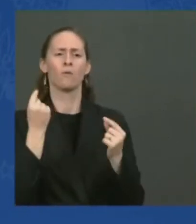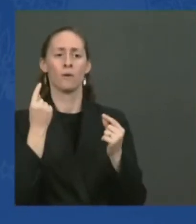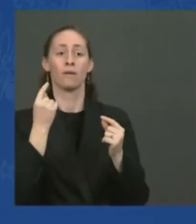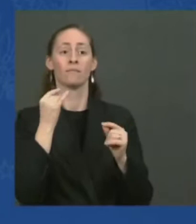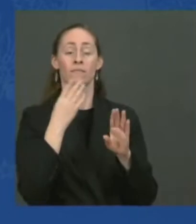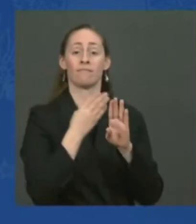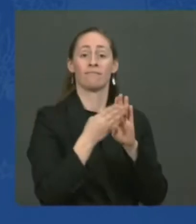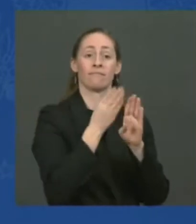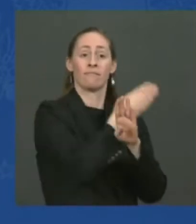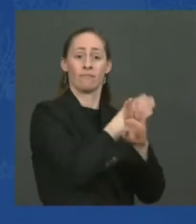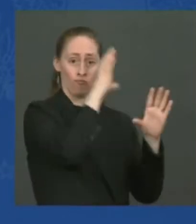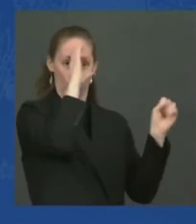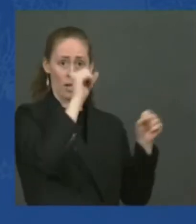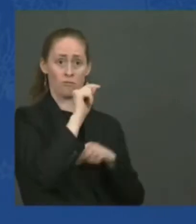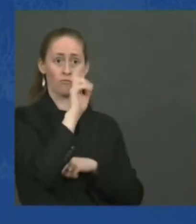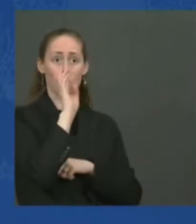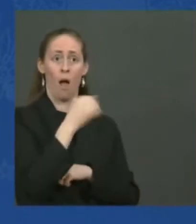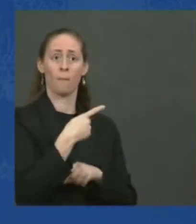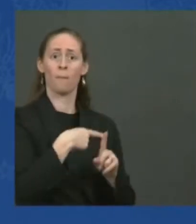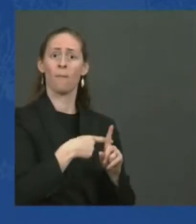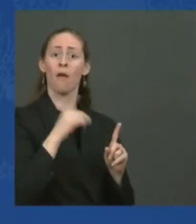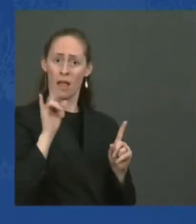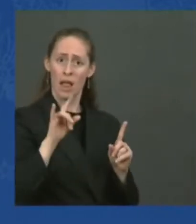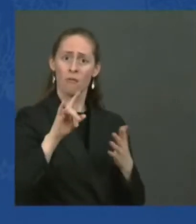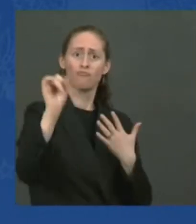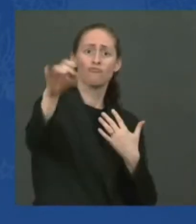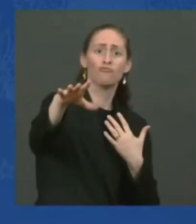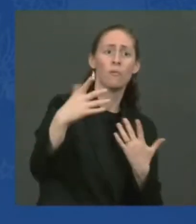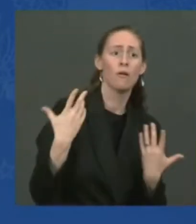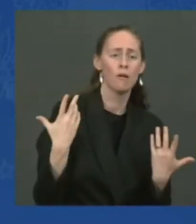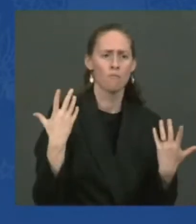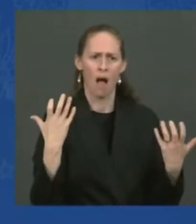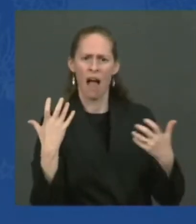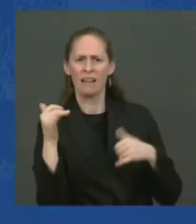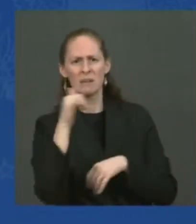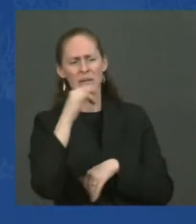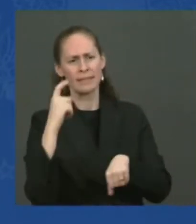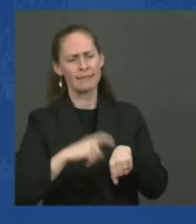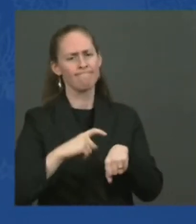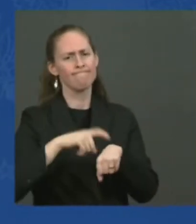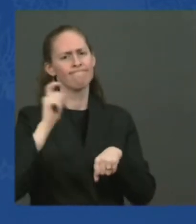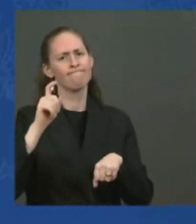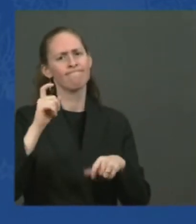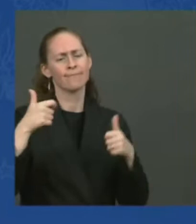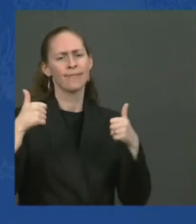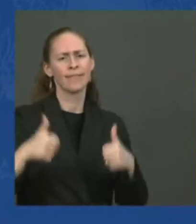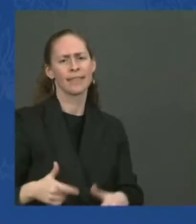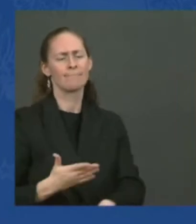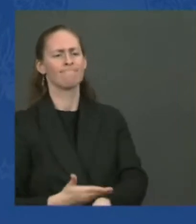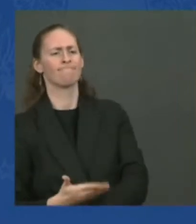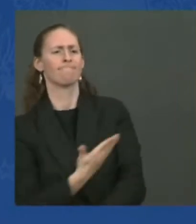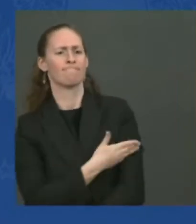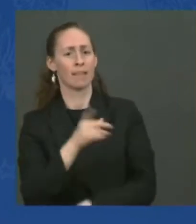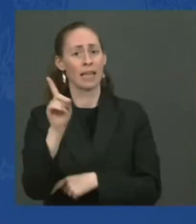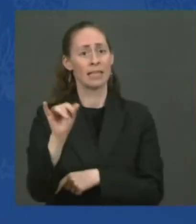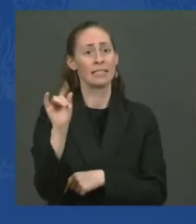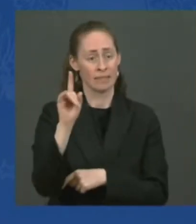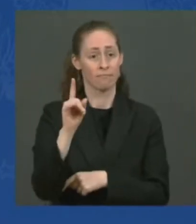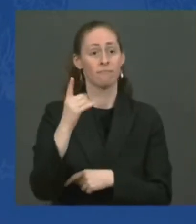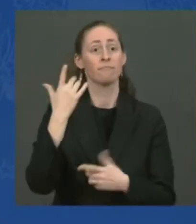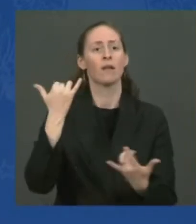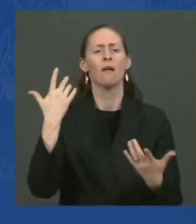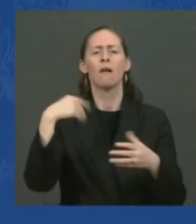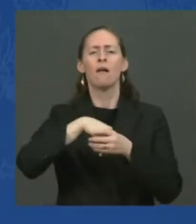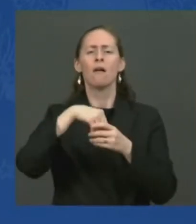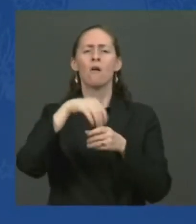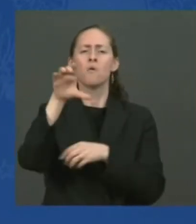differently about the positive impact of investment in core infrastructure. And core infrastructure is what this law is all about. It's about